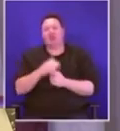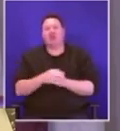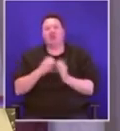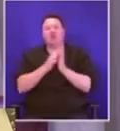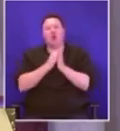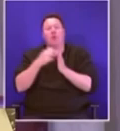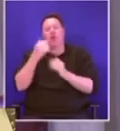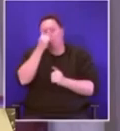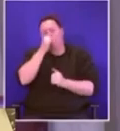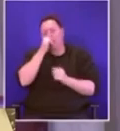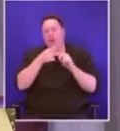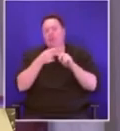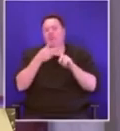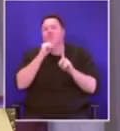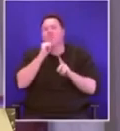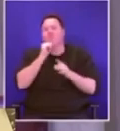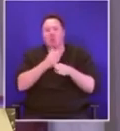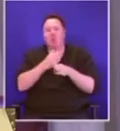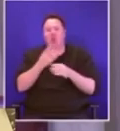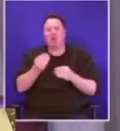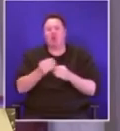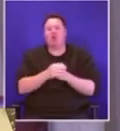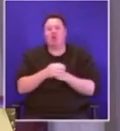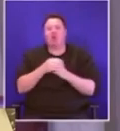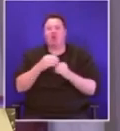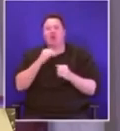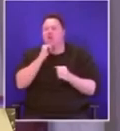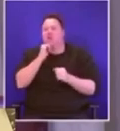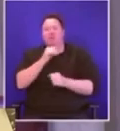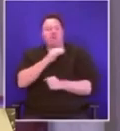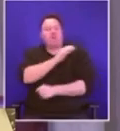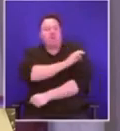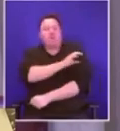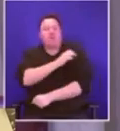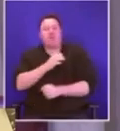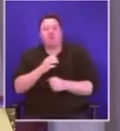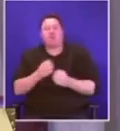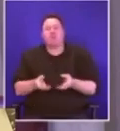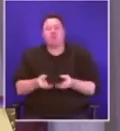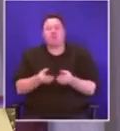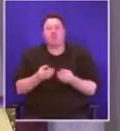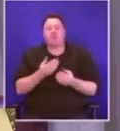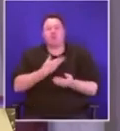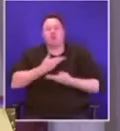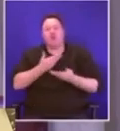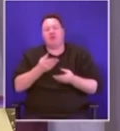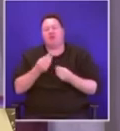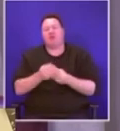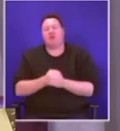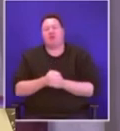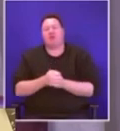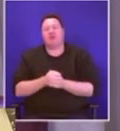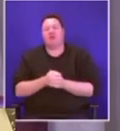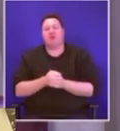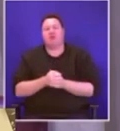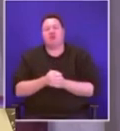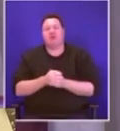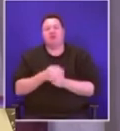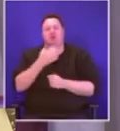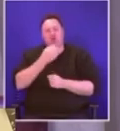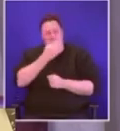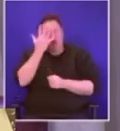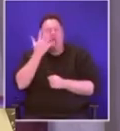crime, unemployment, and lack of medical services. It is shameful, Minister, and no amount